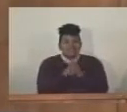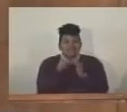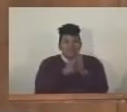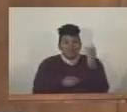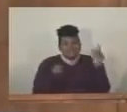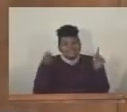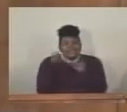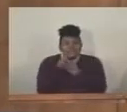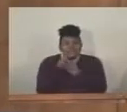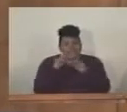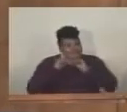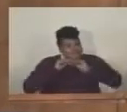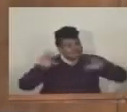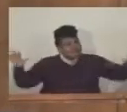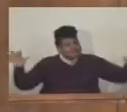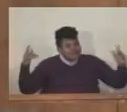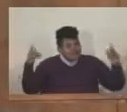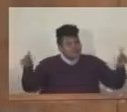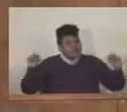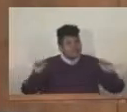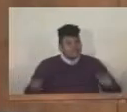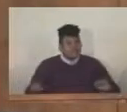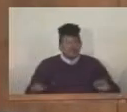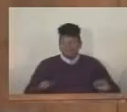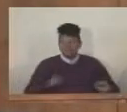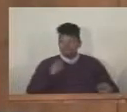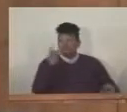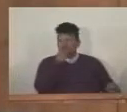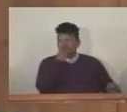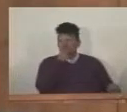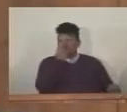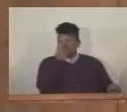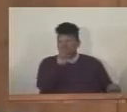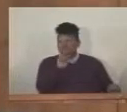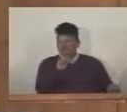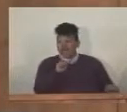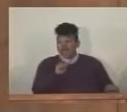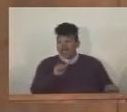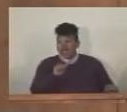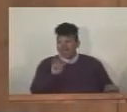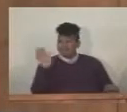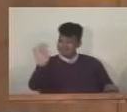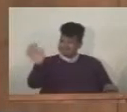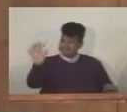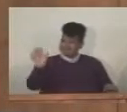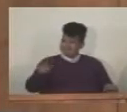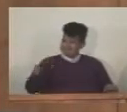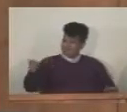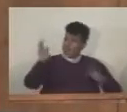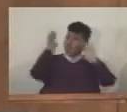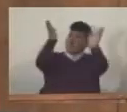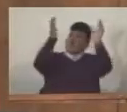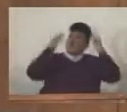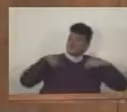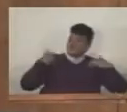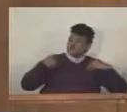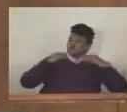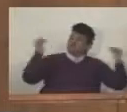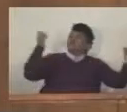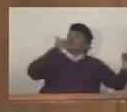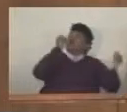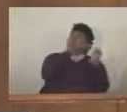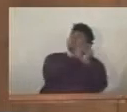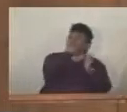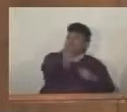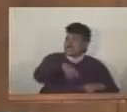seem to think that it's okay because I'm not shooting anyone. It's not. Mr. President, a matter that I feel strongly about